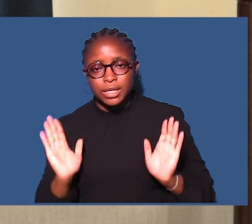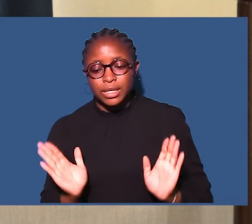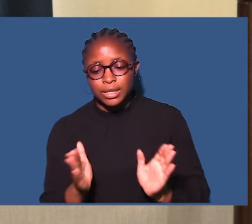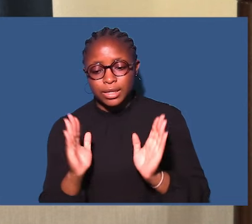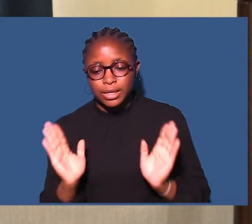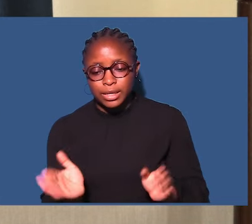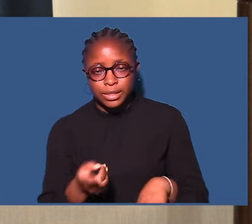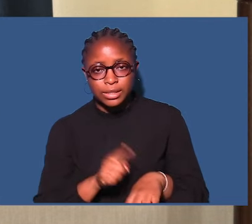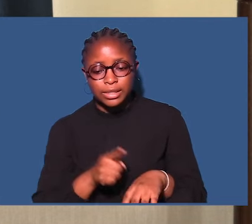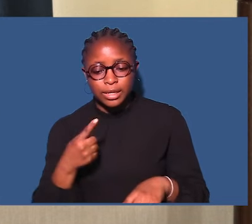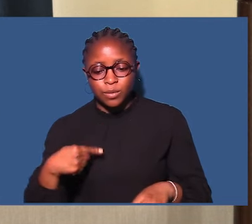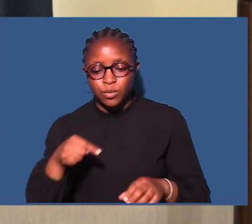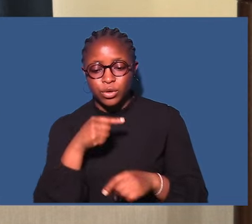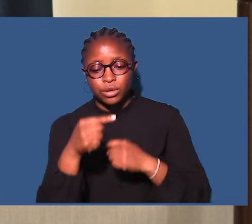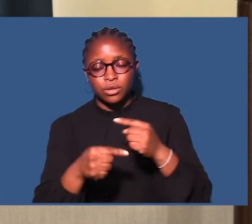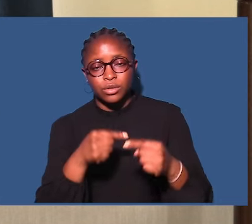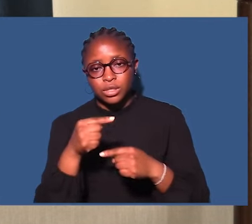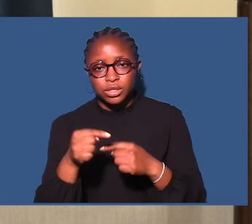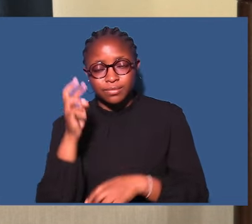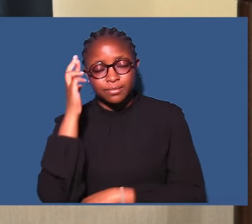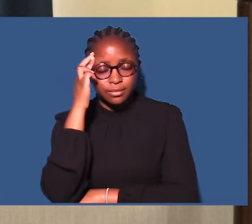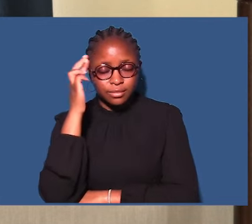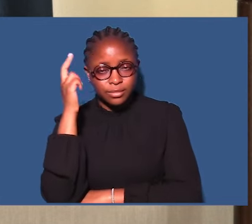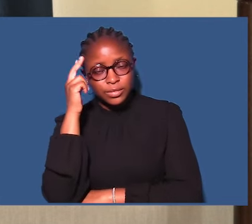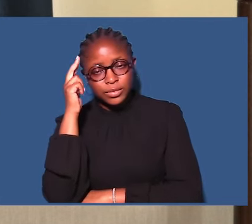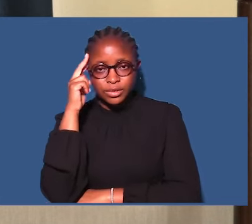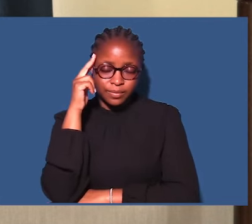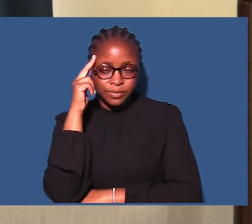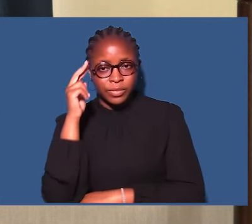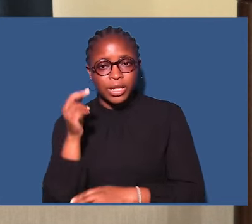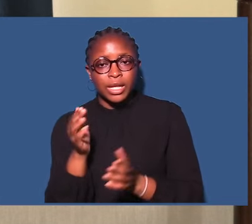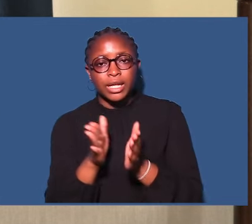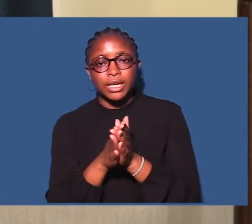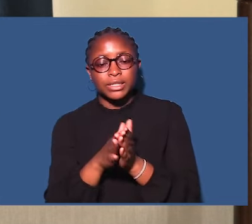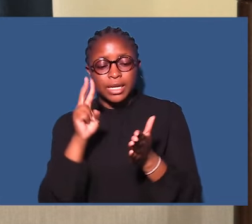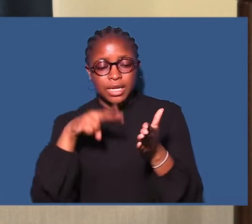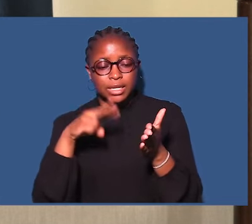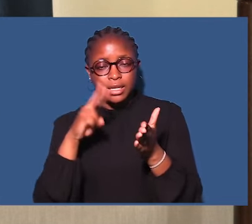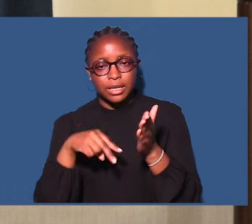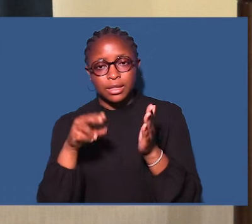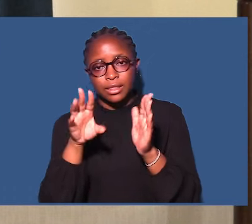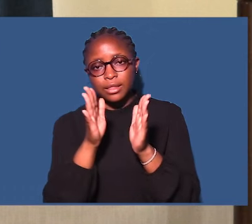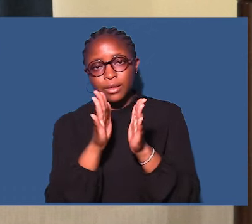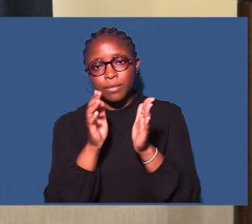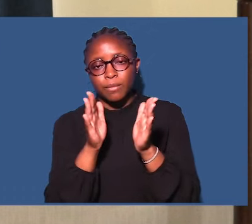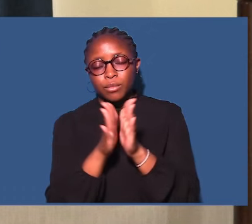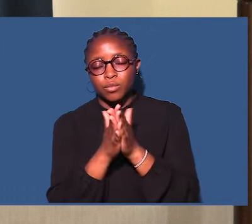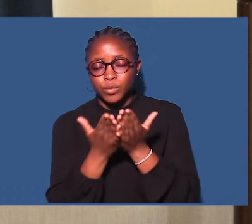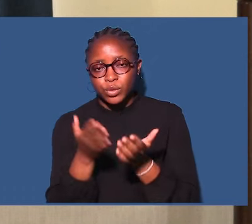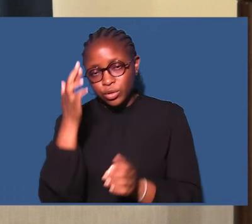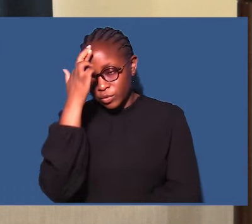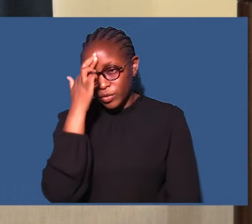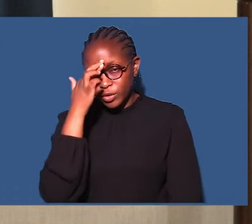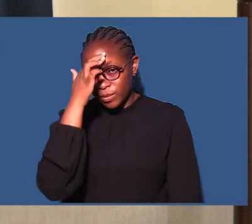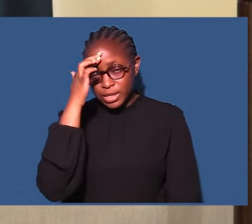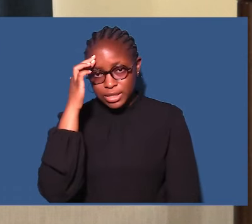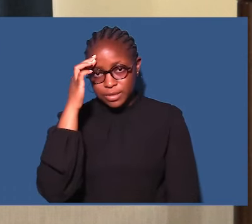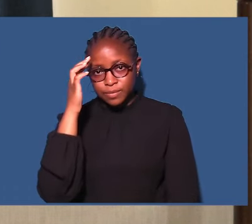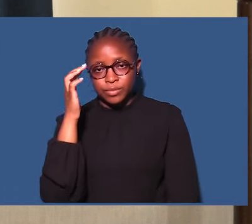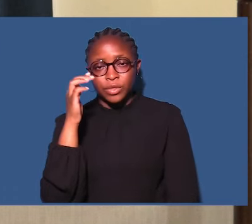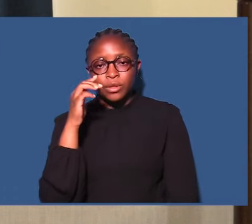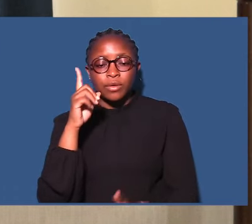reflect and to study the book of Romans, that unity in the church as